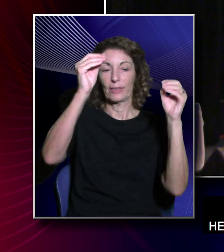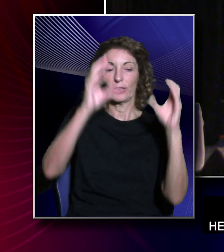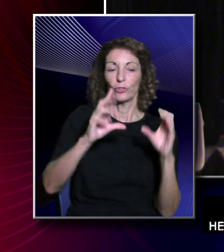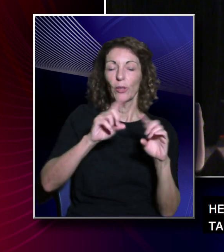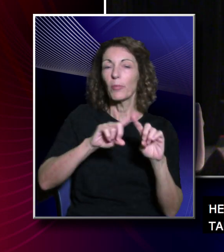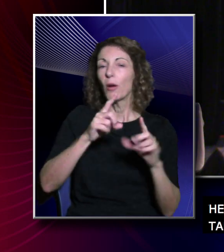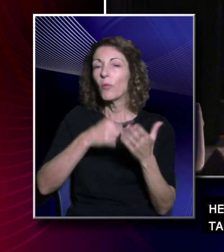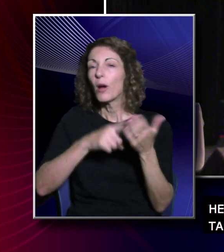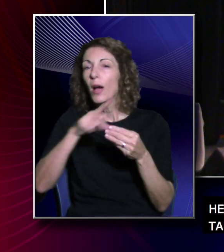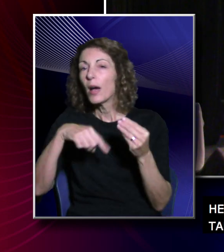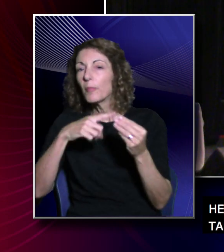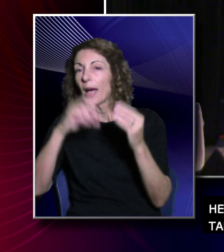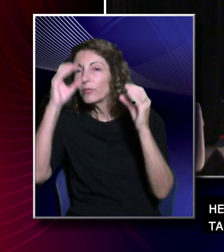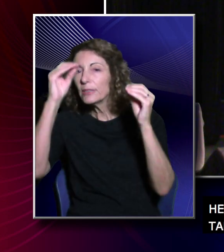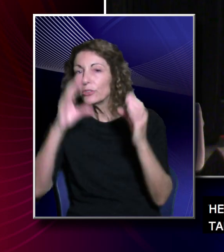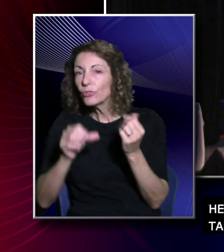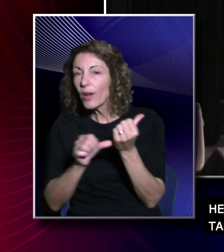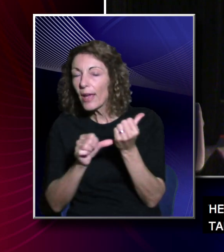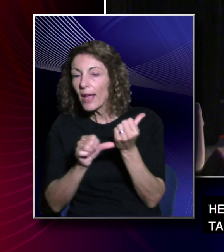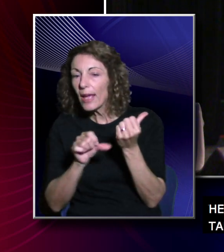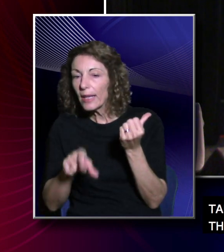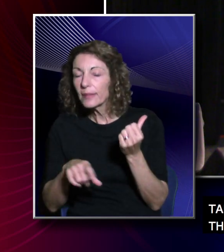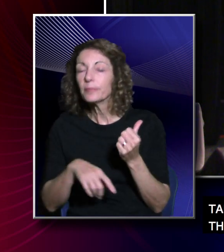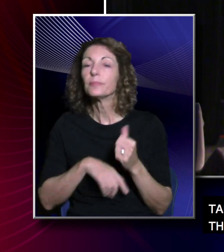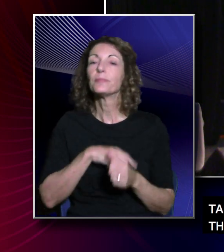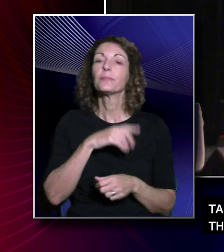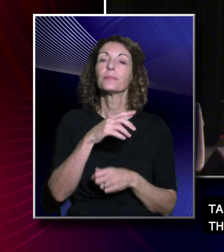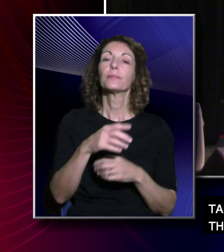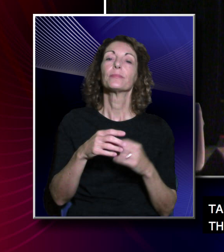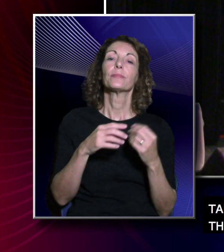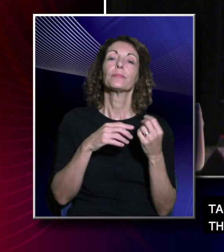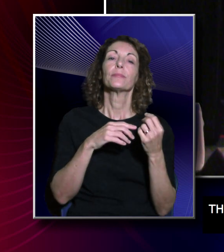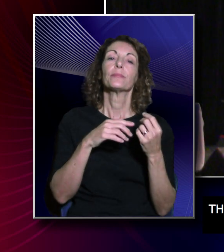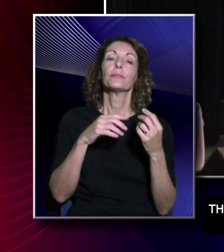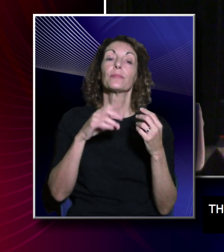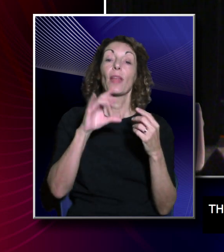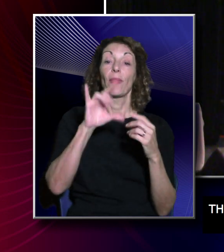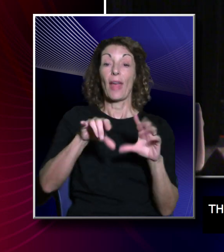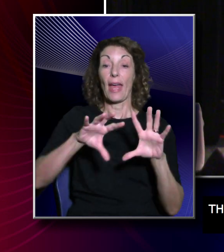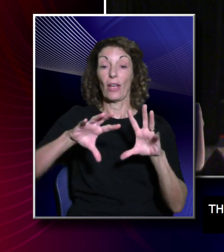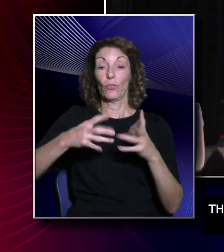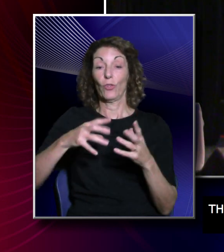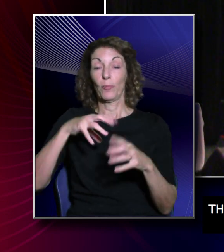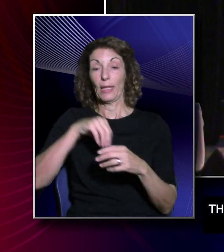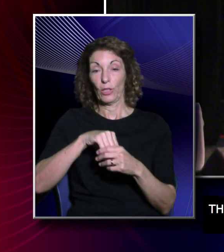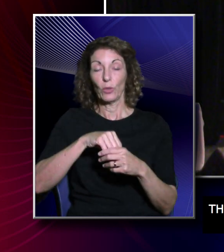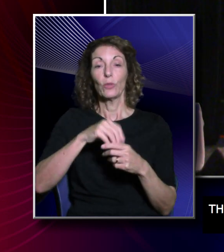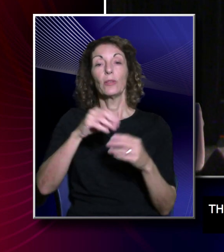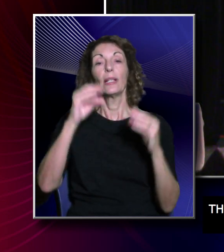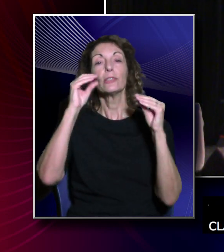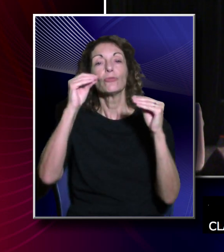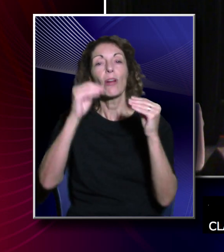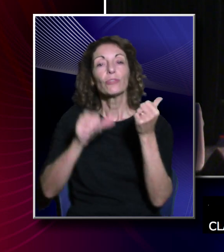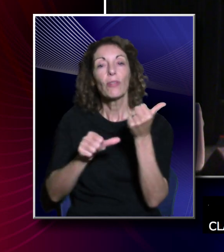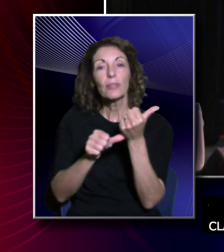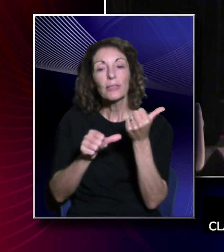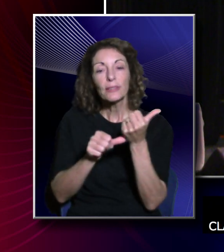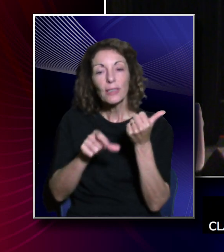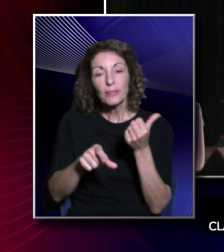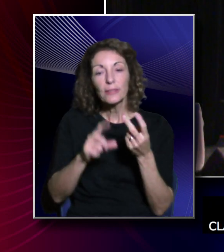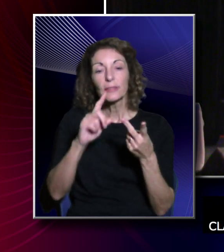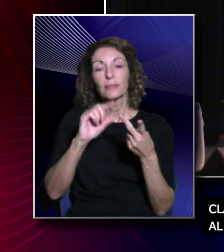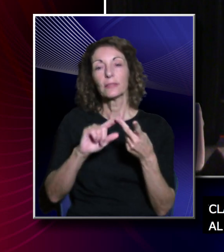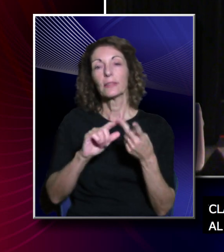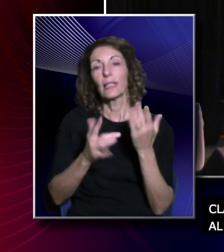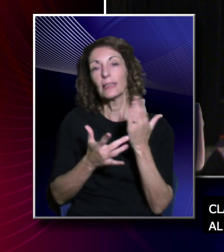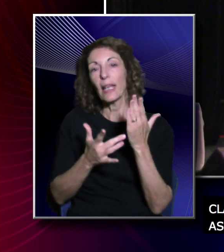aides? The instructional support classification group, which includes the instructional assistants, technical aides,